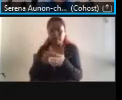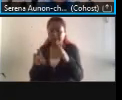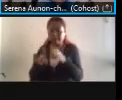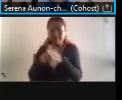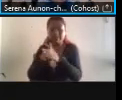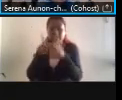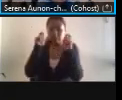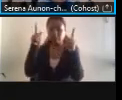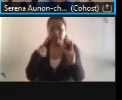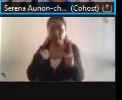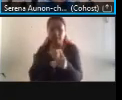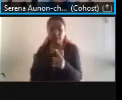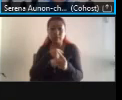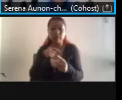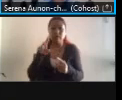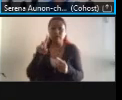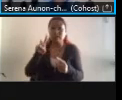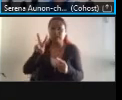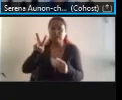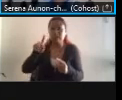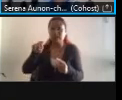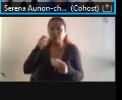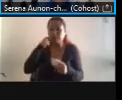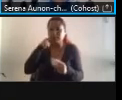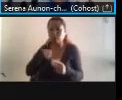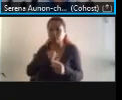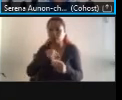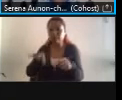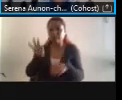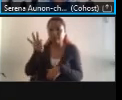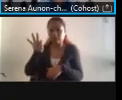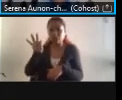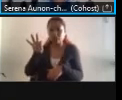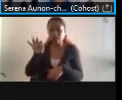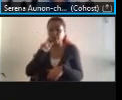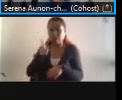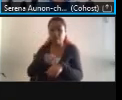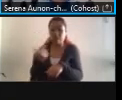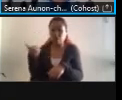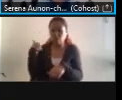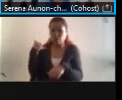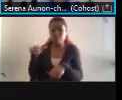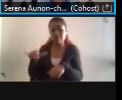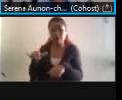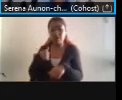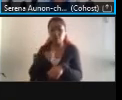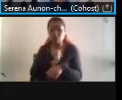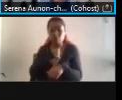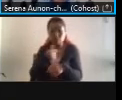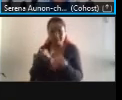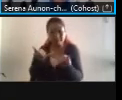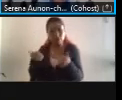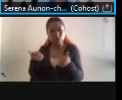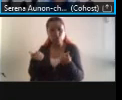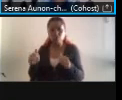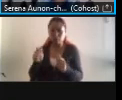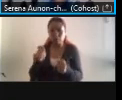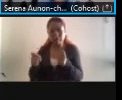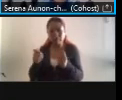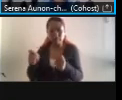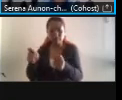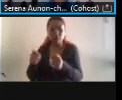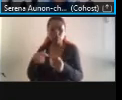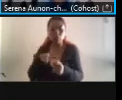the DVT risk that we discovered not that long ago, there will be other things. And as long as we keep adapting and innovating, then